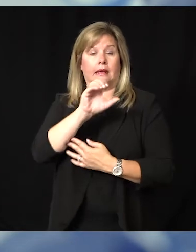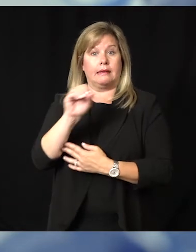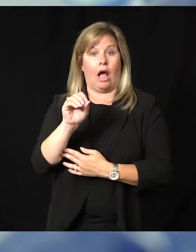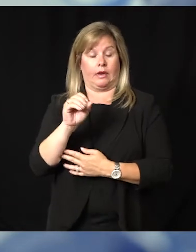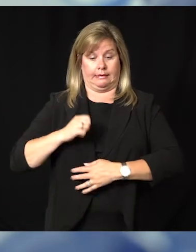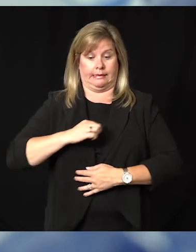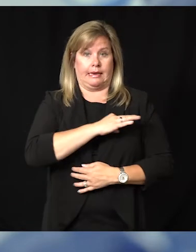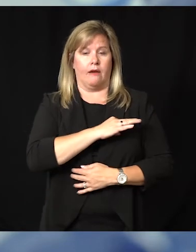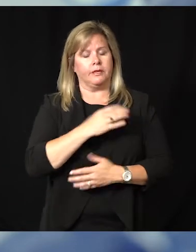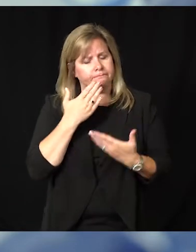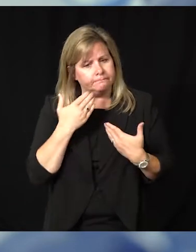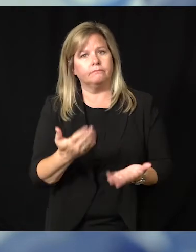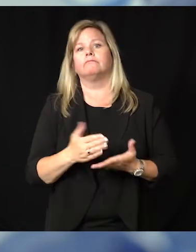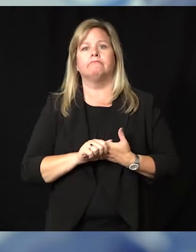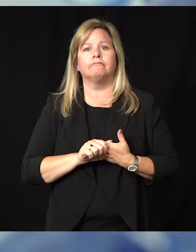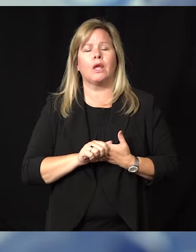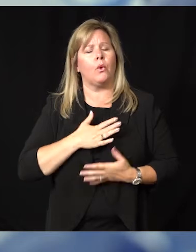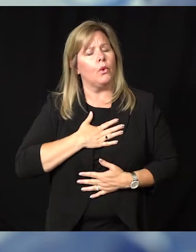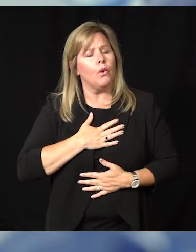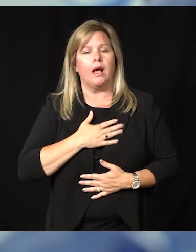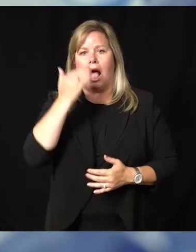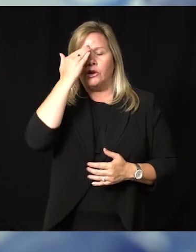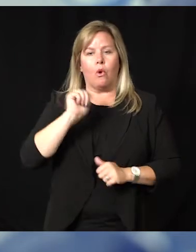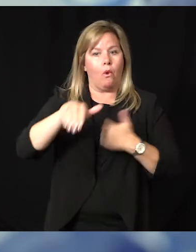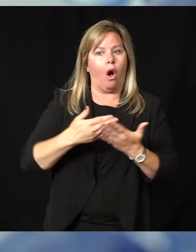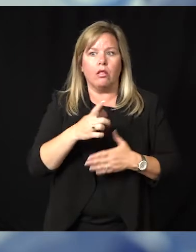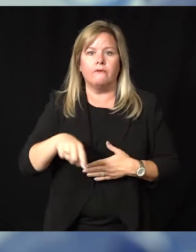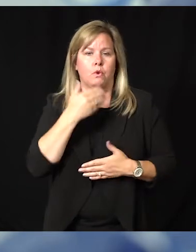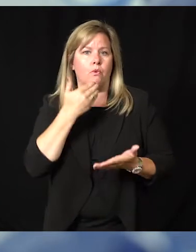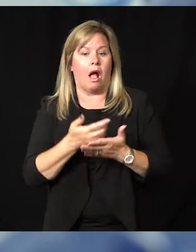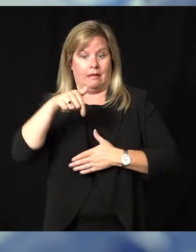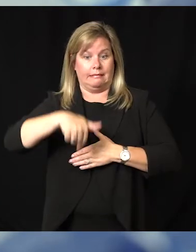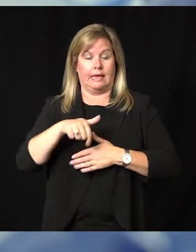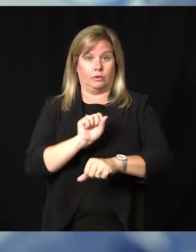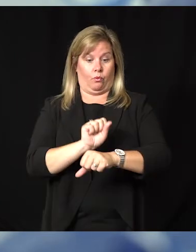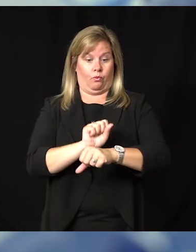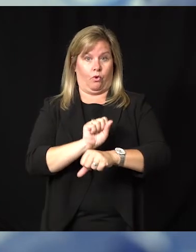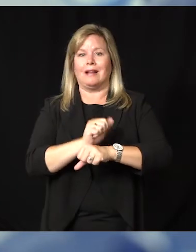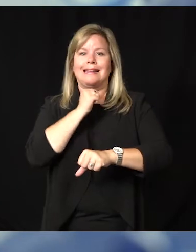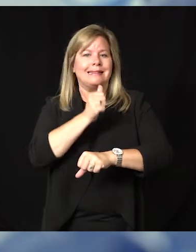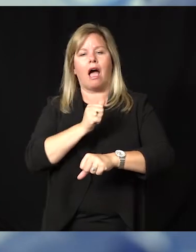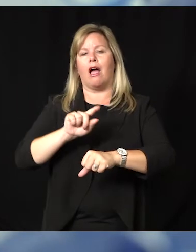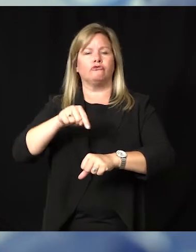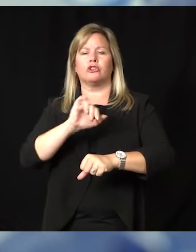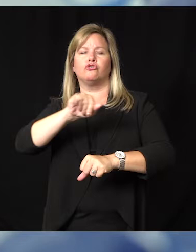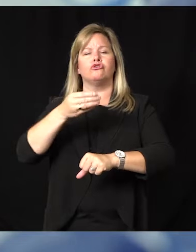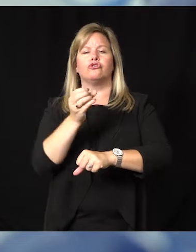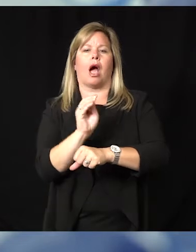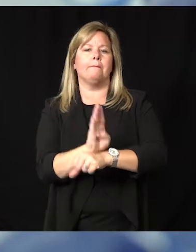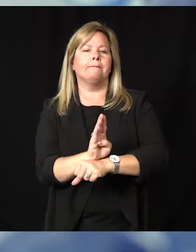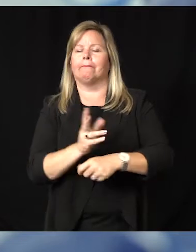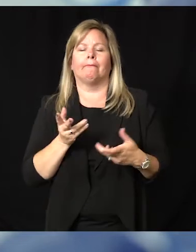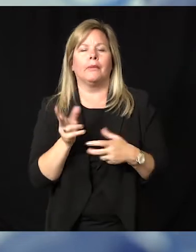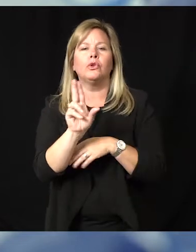well, and I know you take public service seriously. It's a vocation and not just a job. You have gone